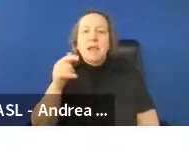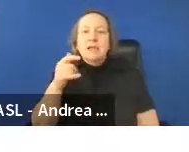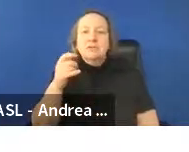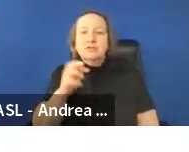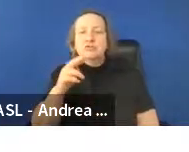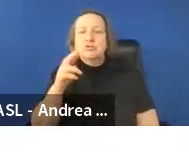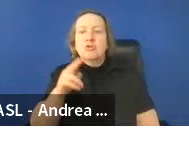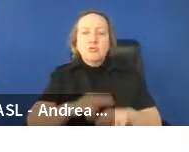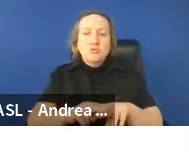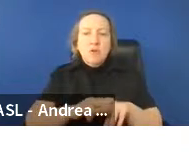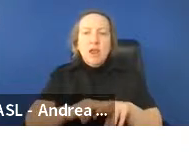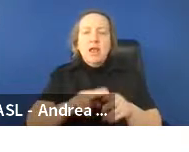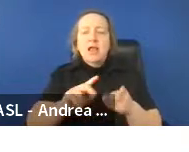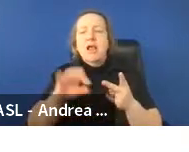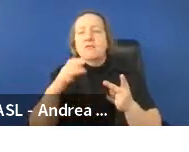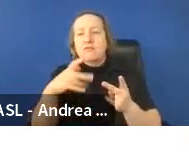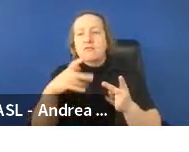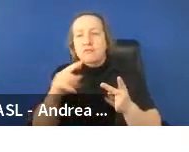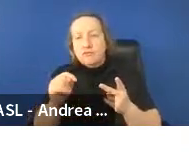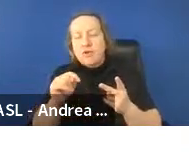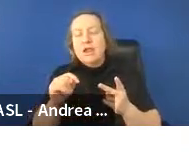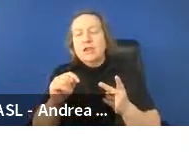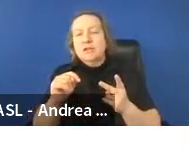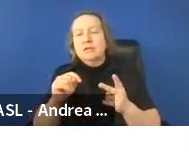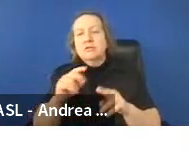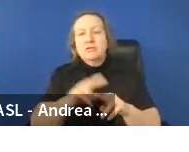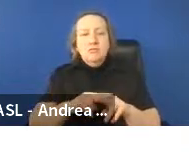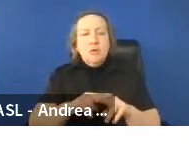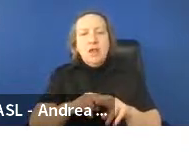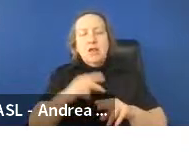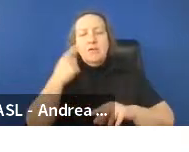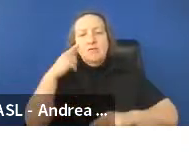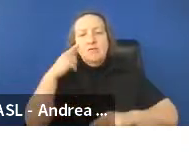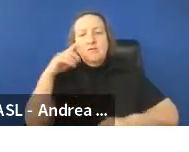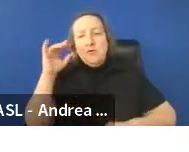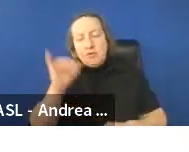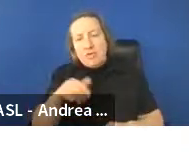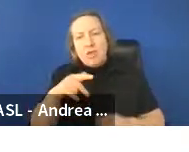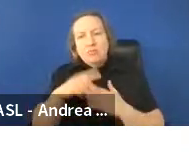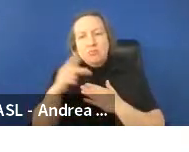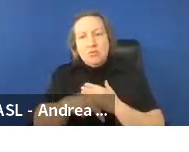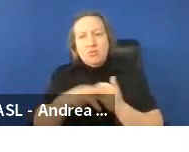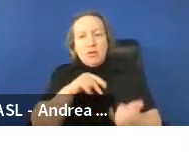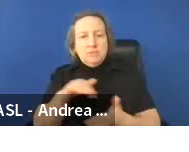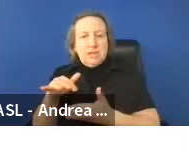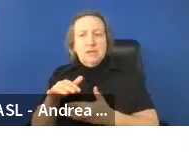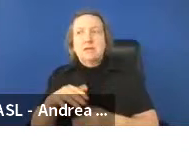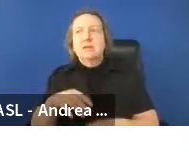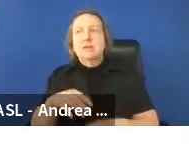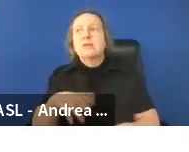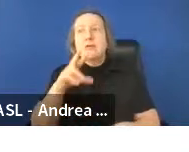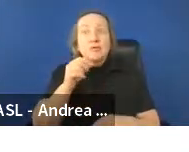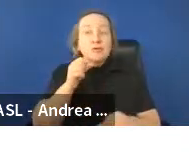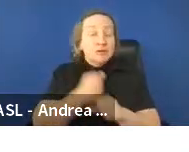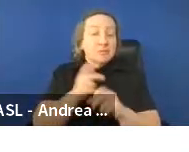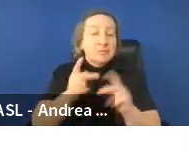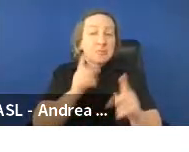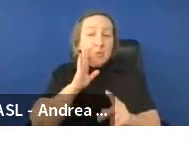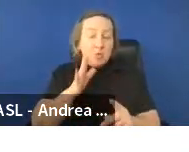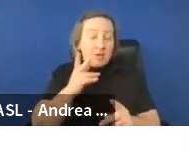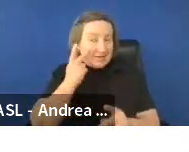to the IBR program study. In 30 years, the citizens will see and feel this